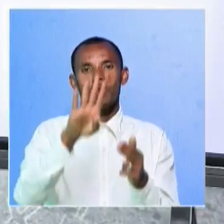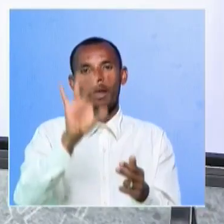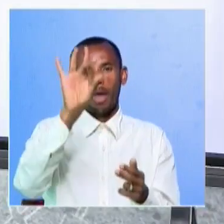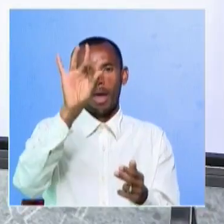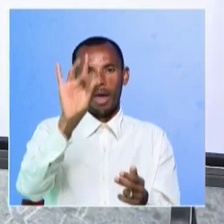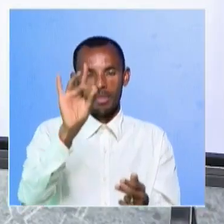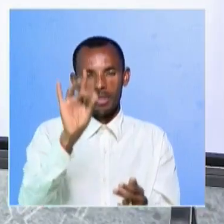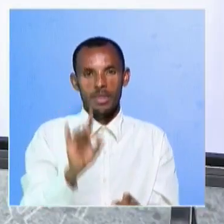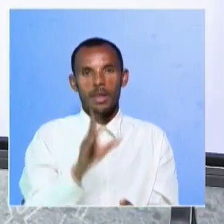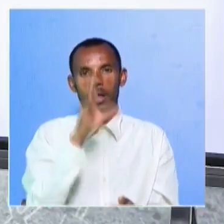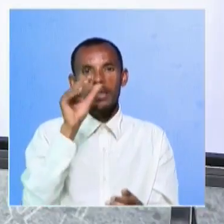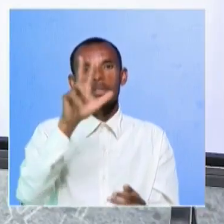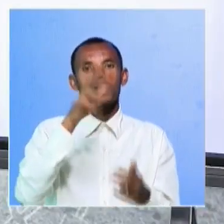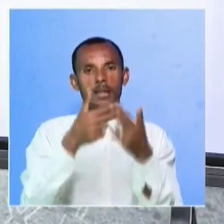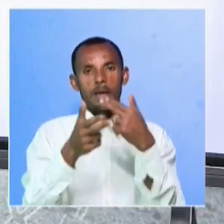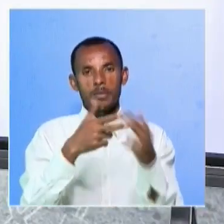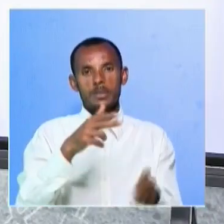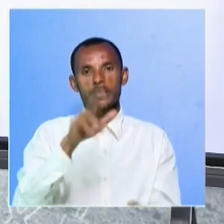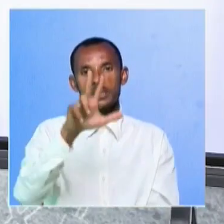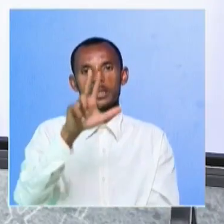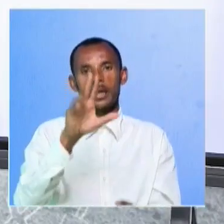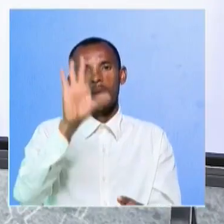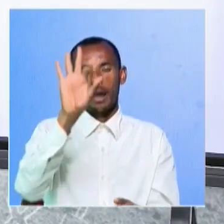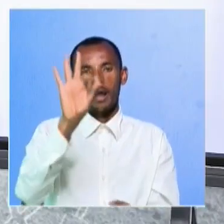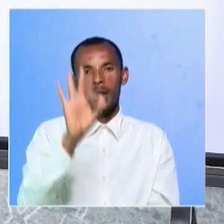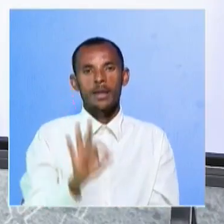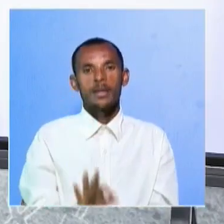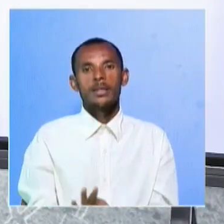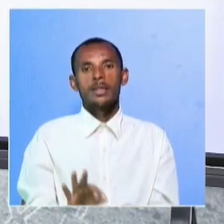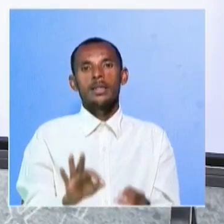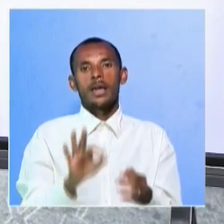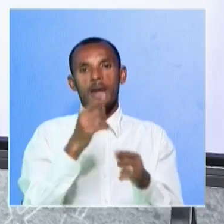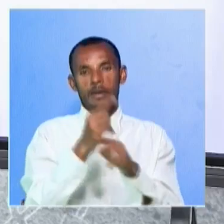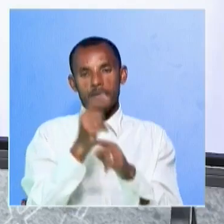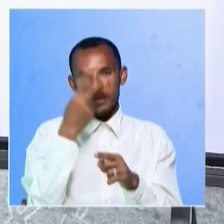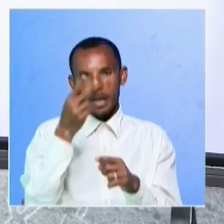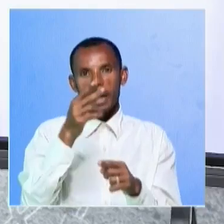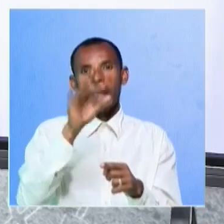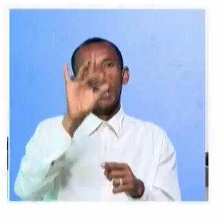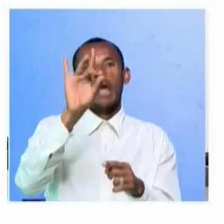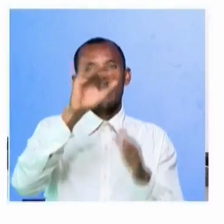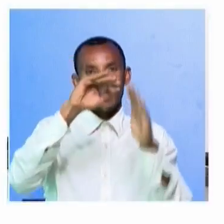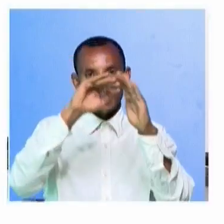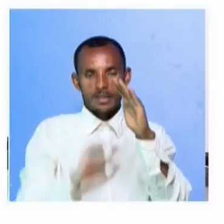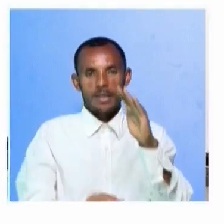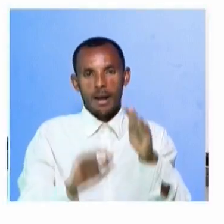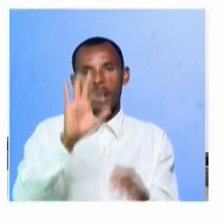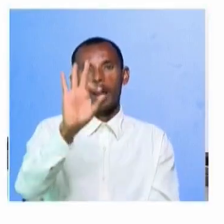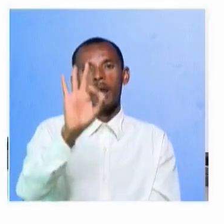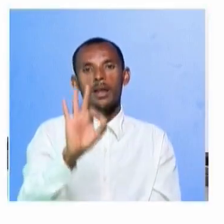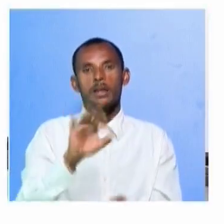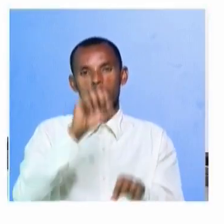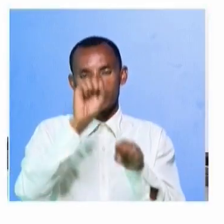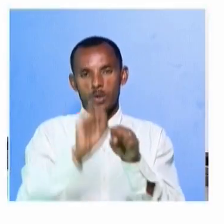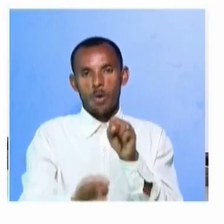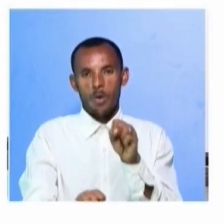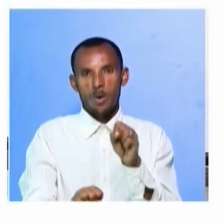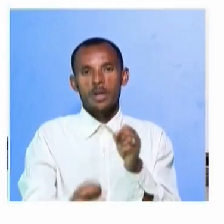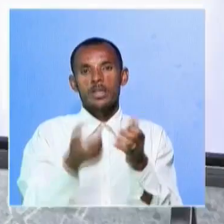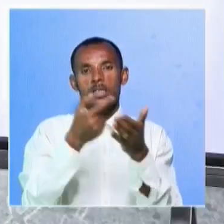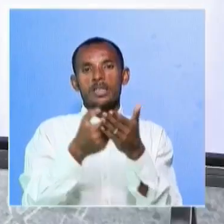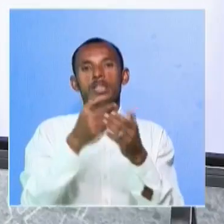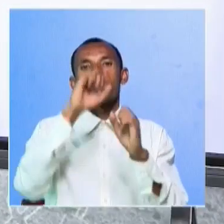8 and 3 times 3 is 9, definitely 8 is less than 9. So